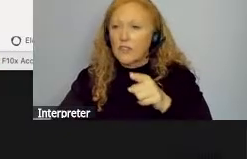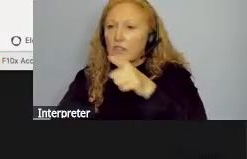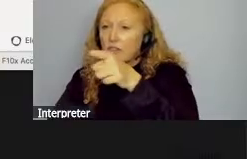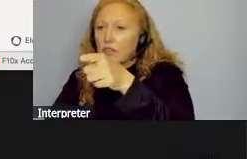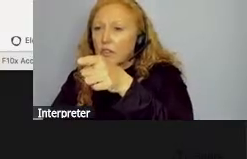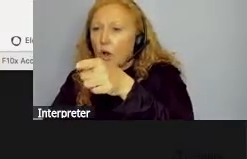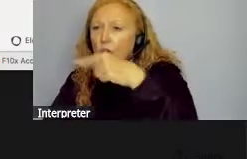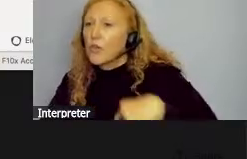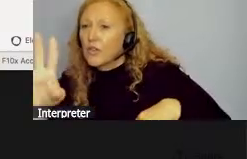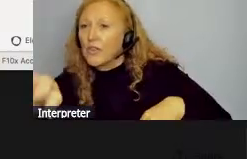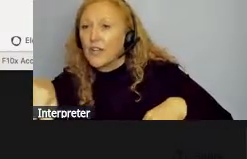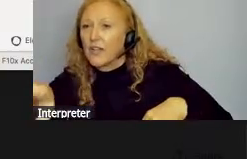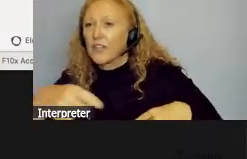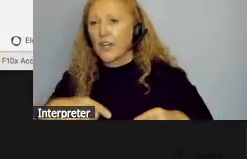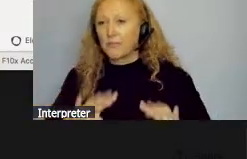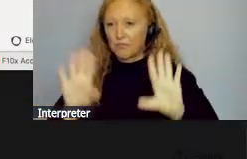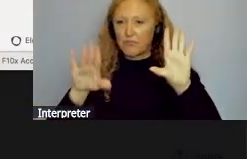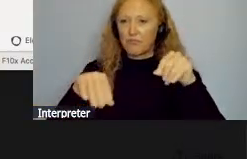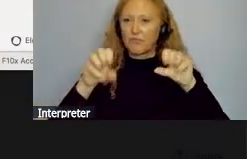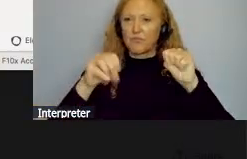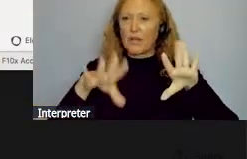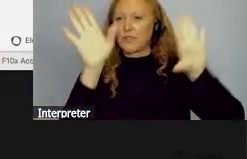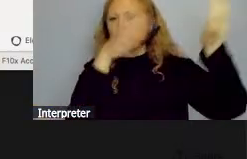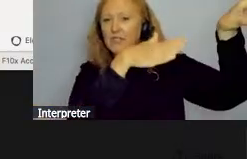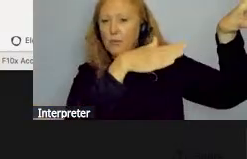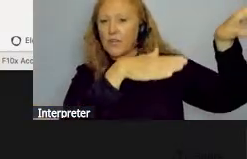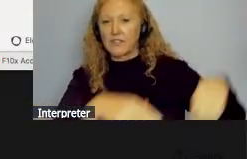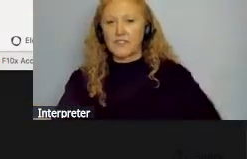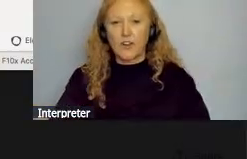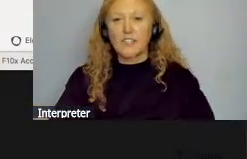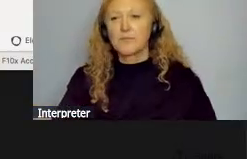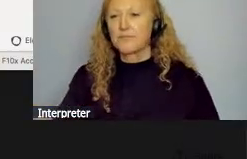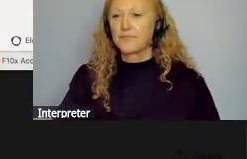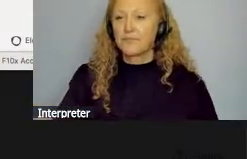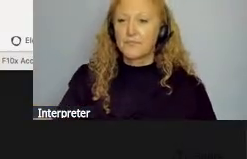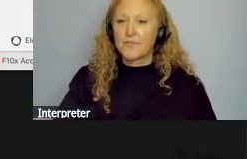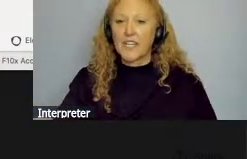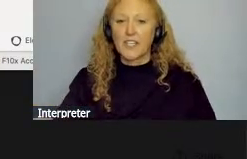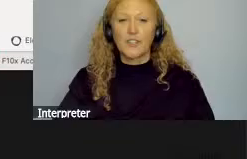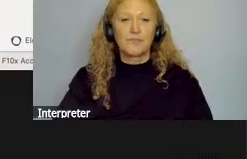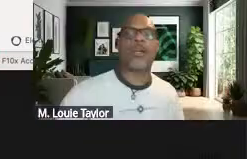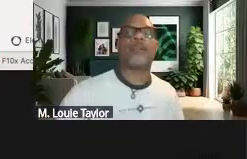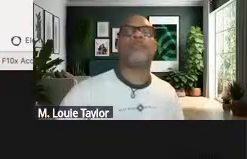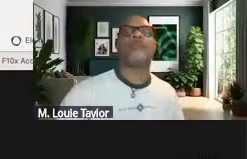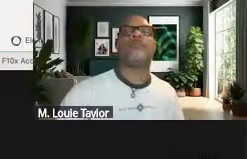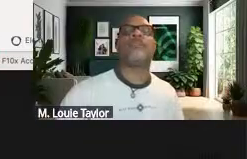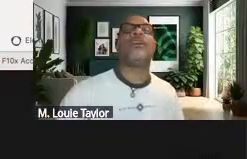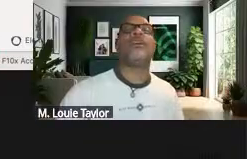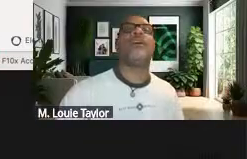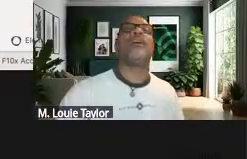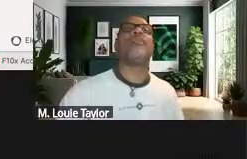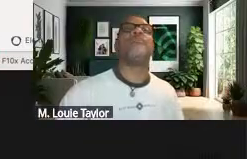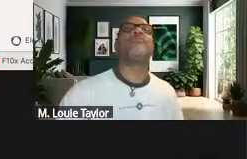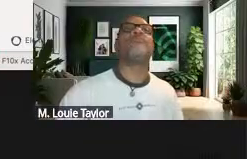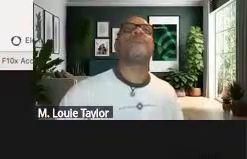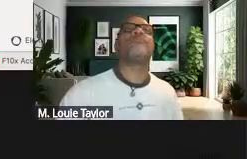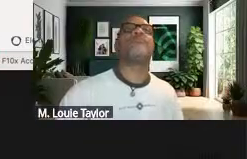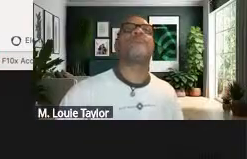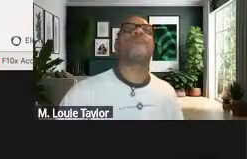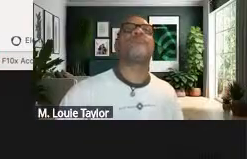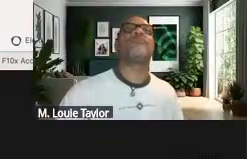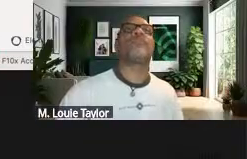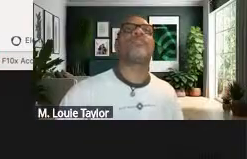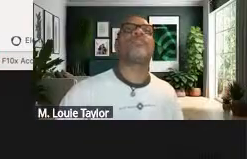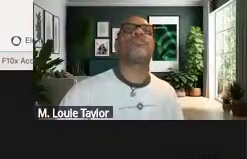that no, that was to someone else. Sorry. Thank you. Okay. Um,